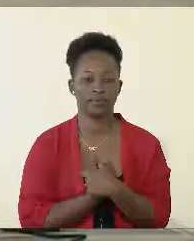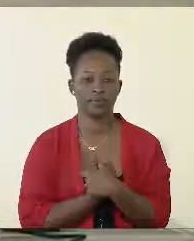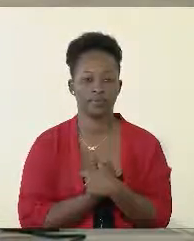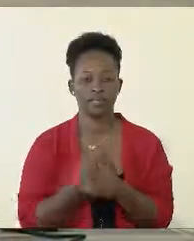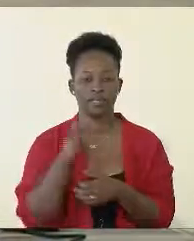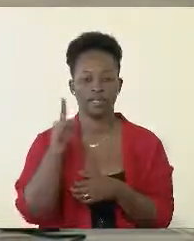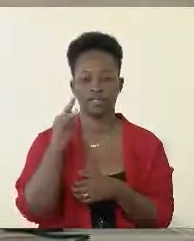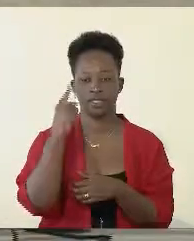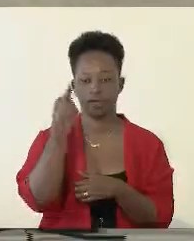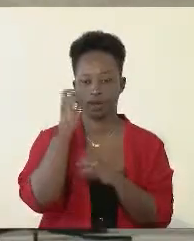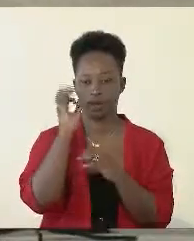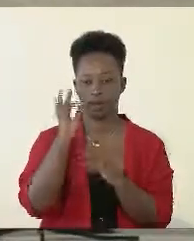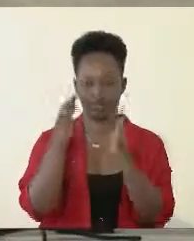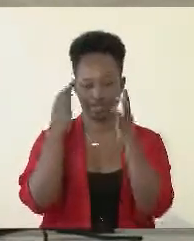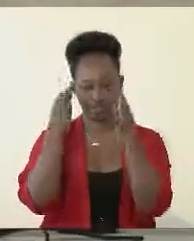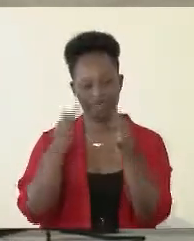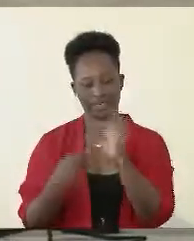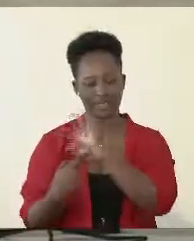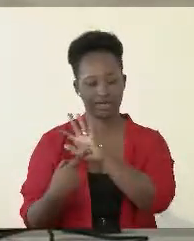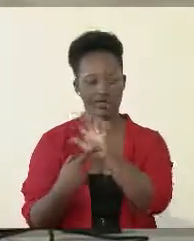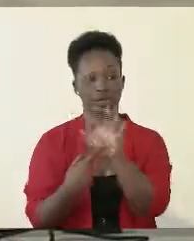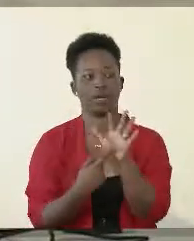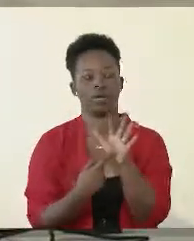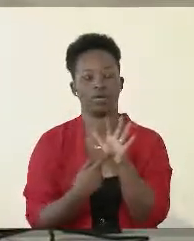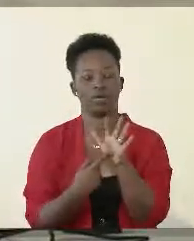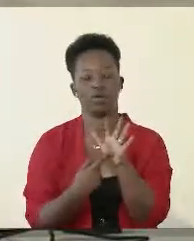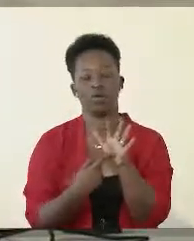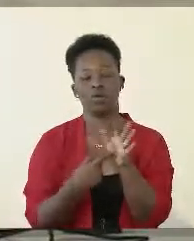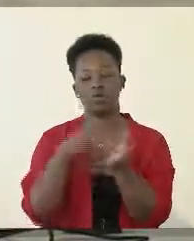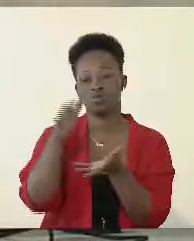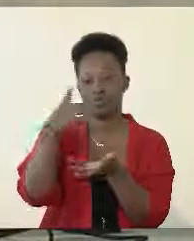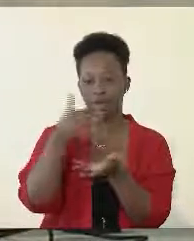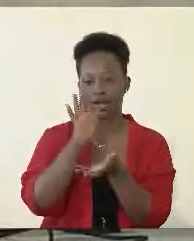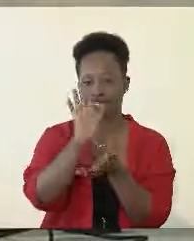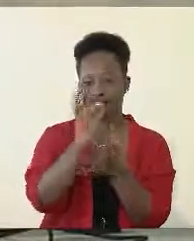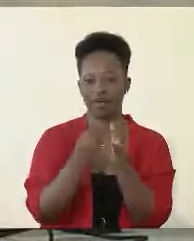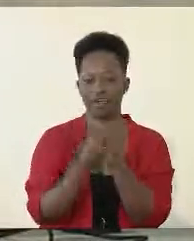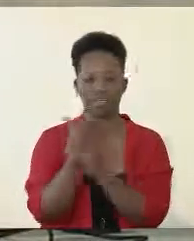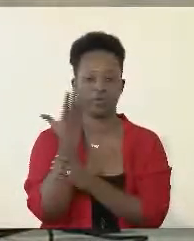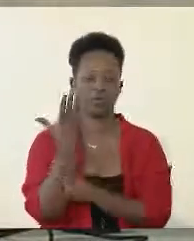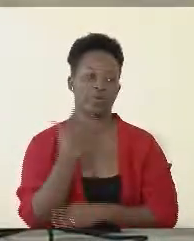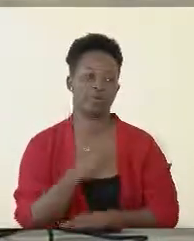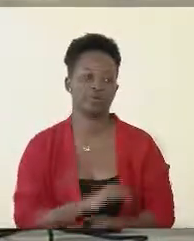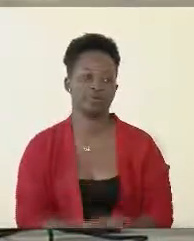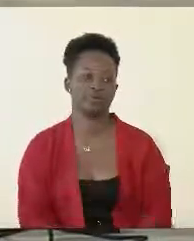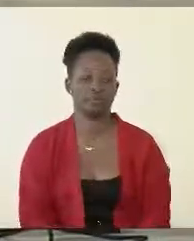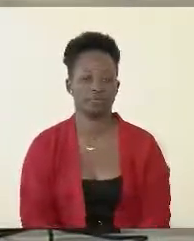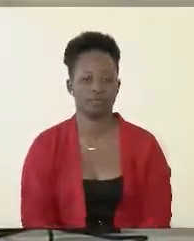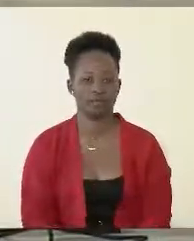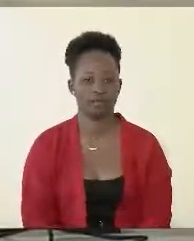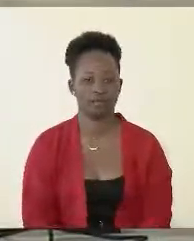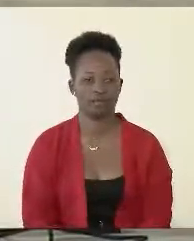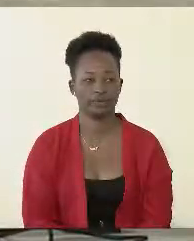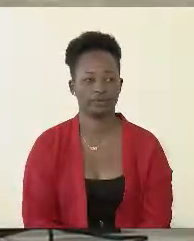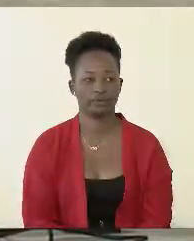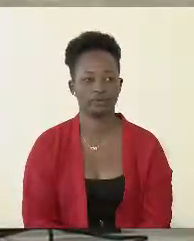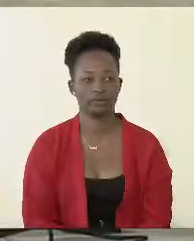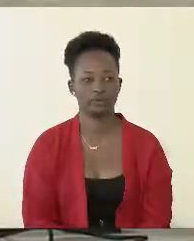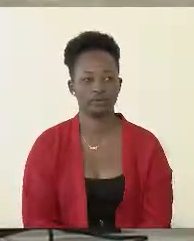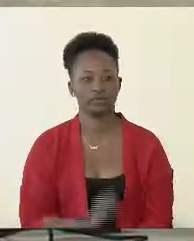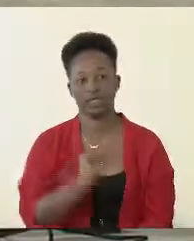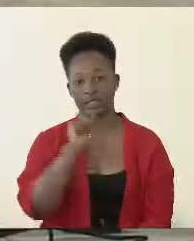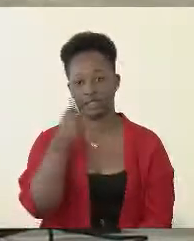the indicators or one of the signs of how you would know that your supermarket is growing. Then you can